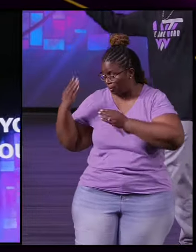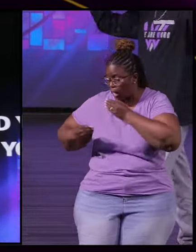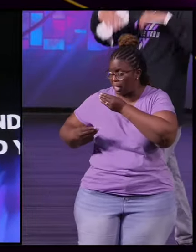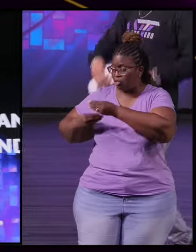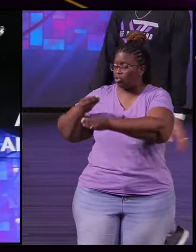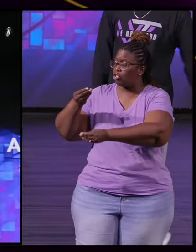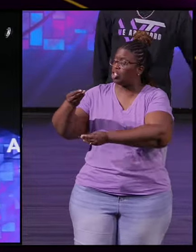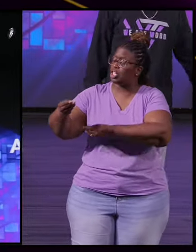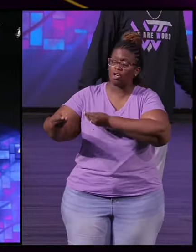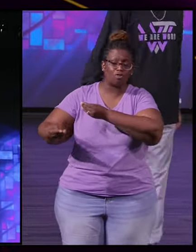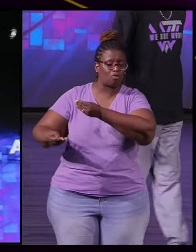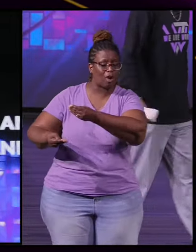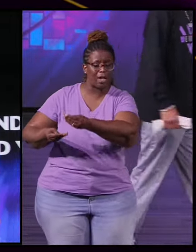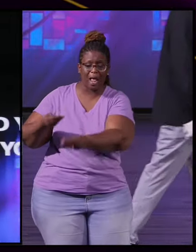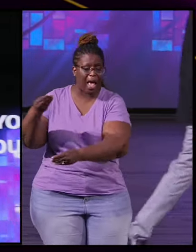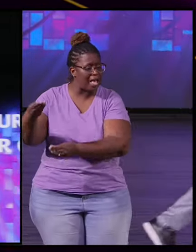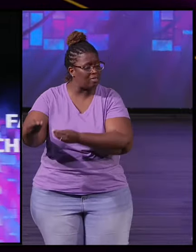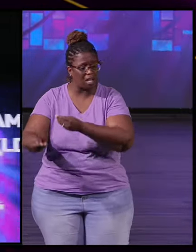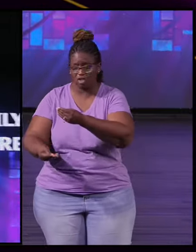Whatever y'all want to lift up.